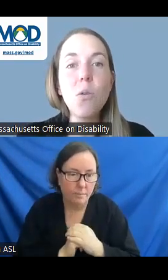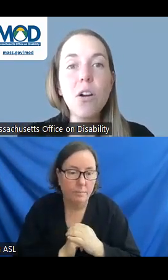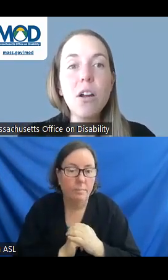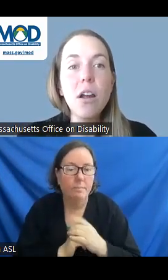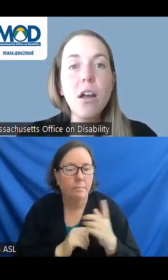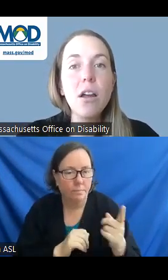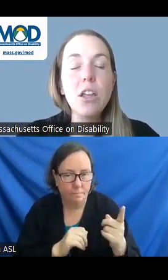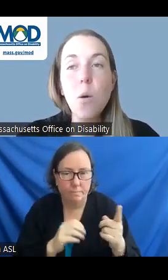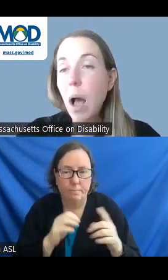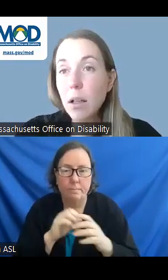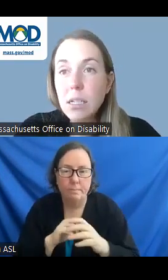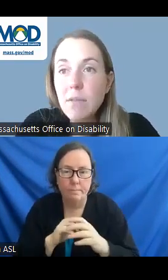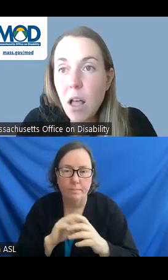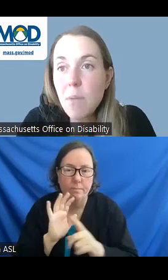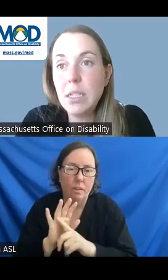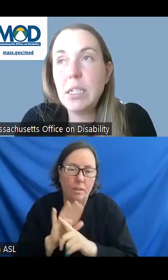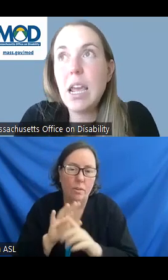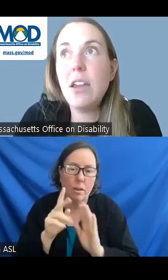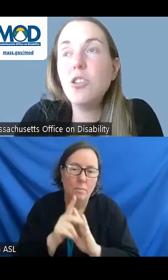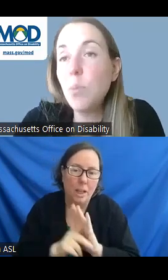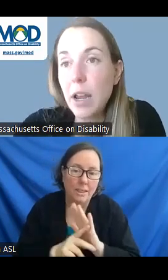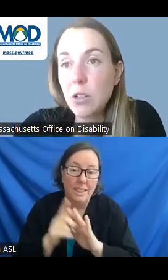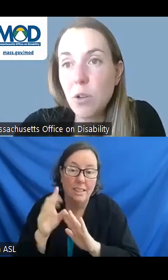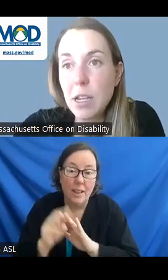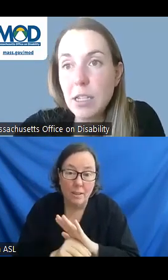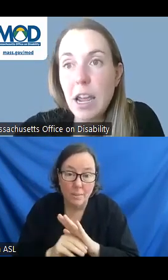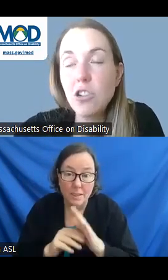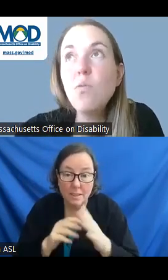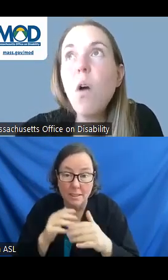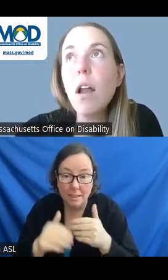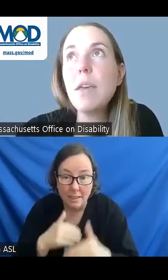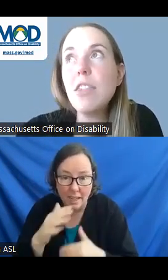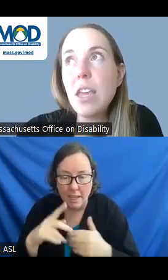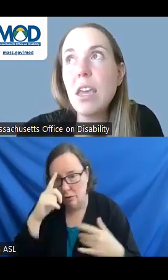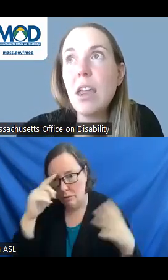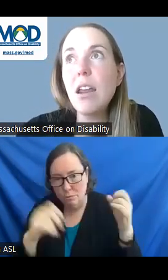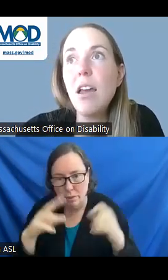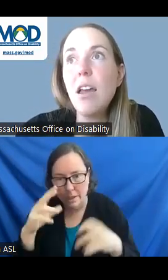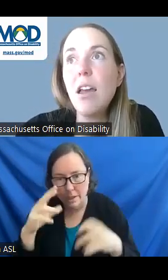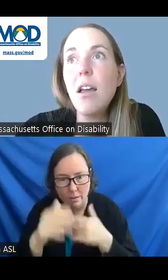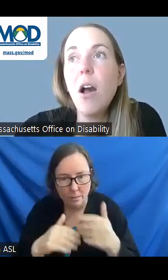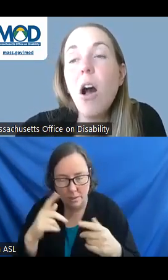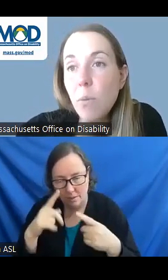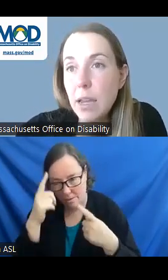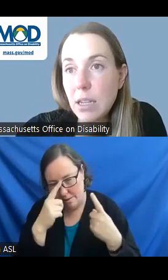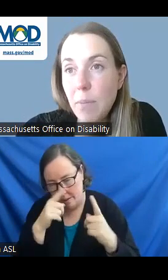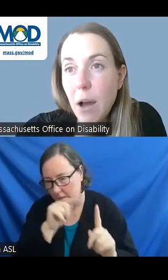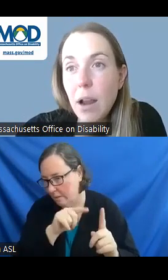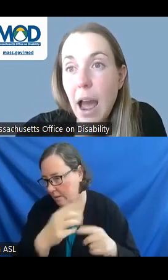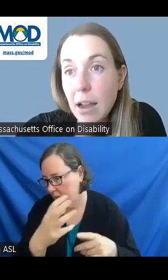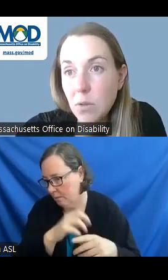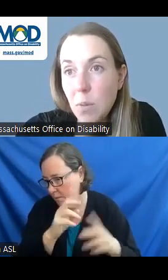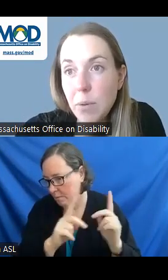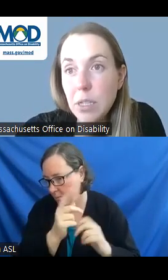in your policy development stage, your brainstorming stage. You want to be thinking always